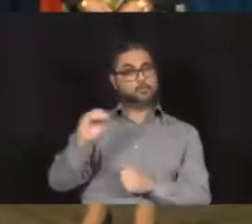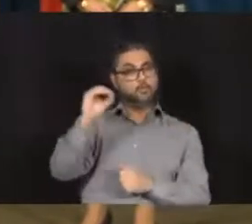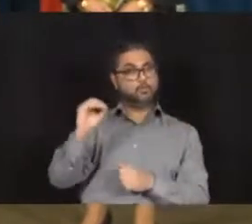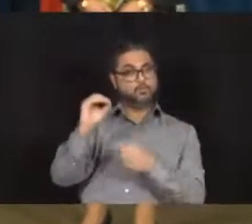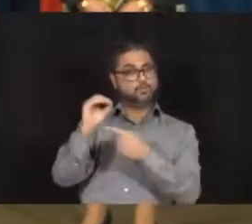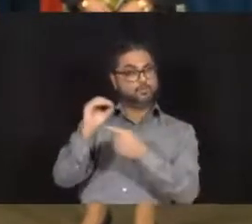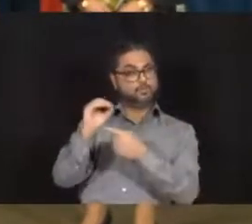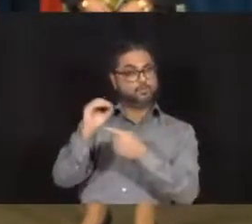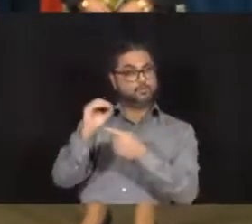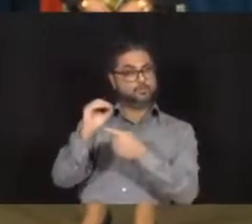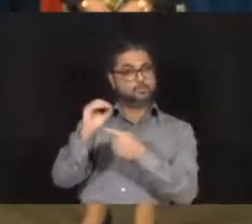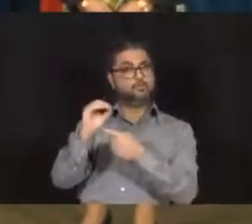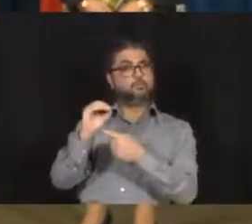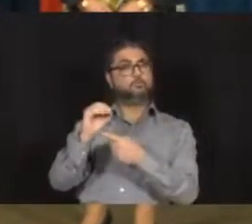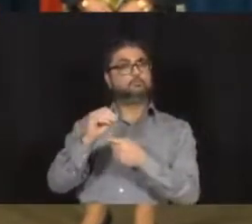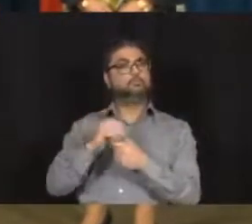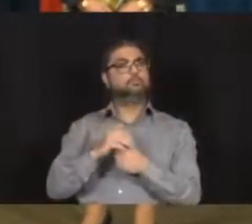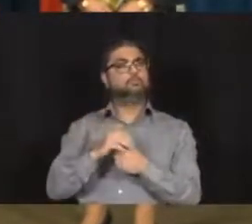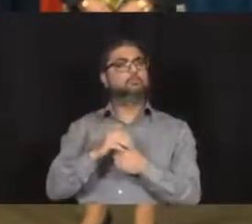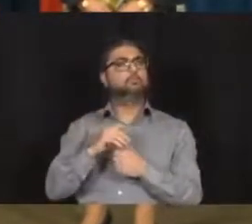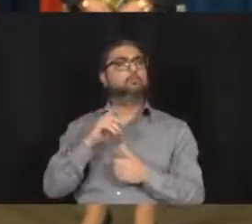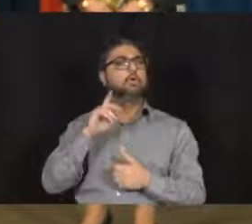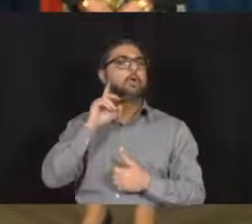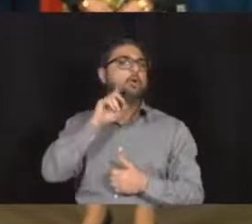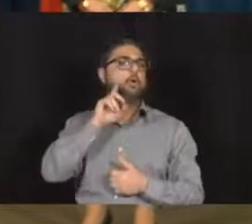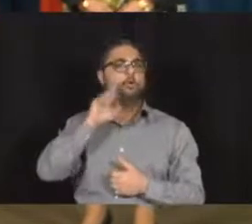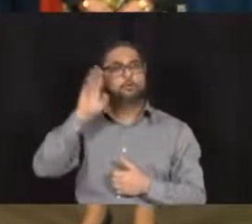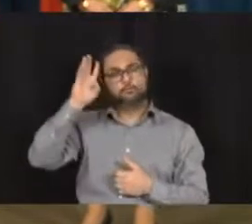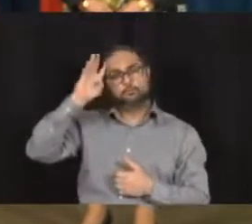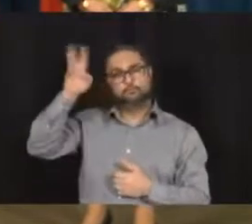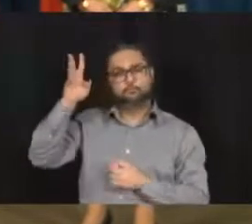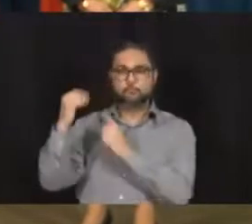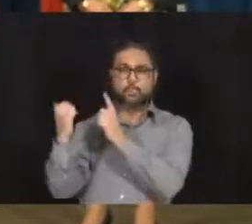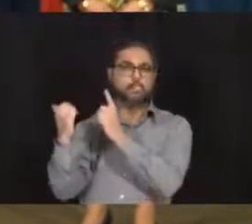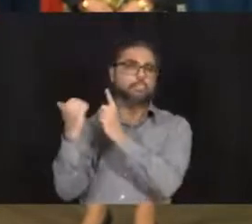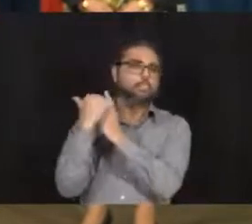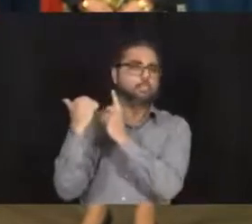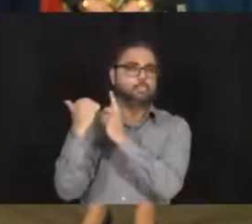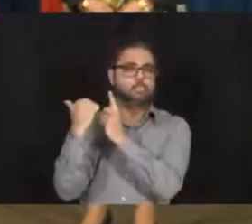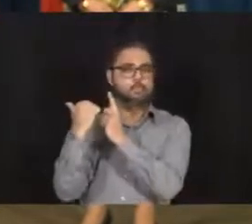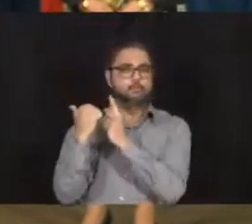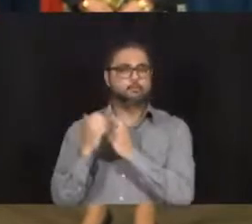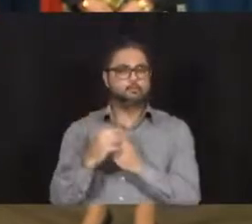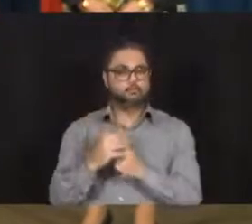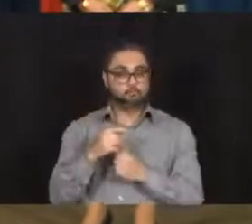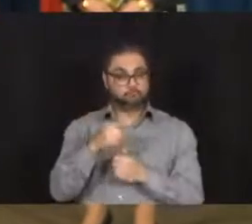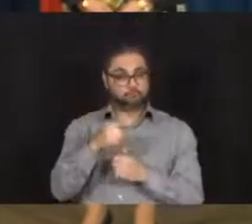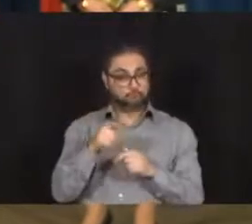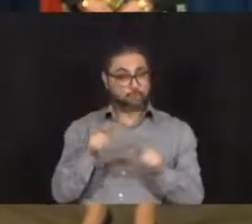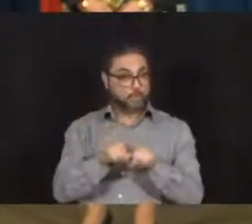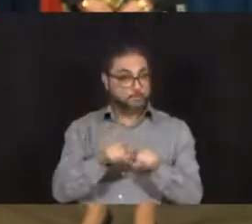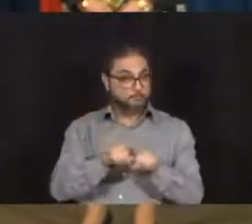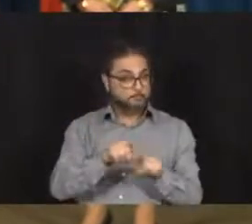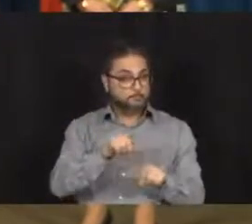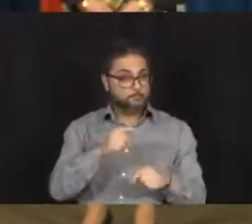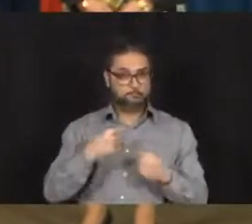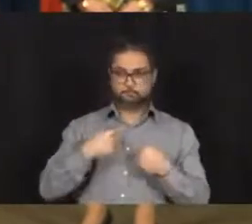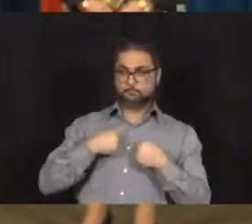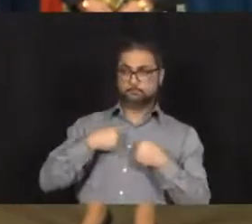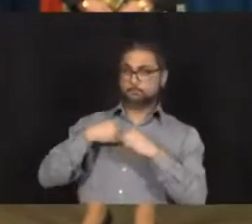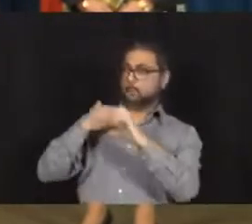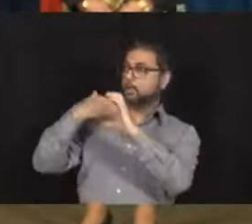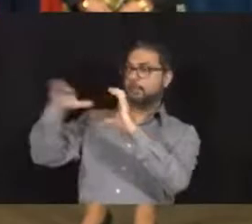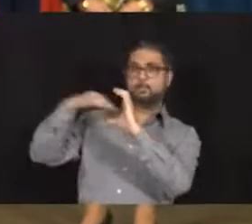supplies that you know as soon as you start reading the email that it's bogus. Have you had people trying to dupe the province,